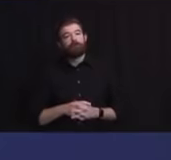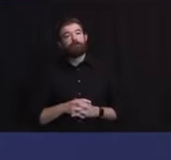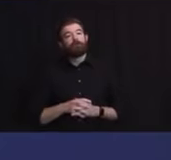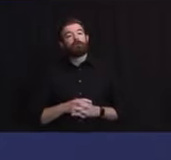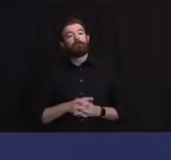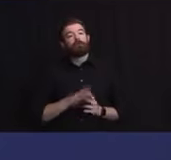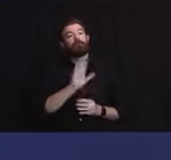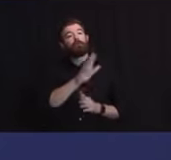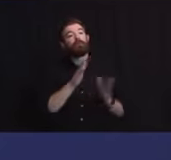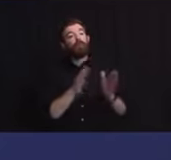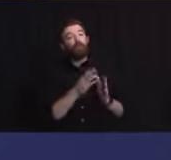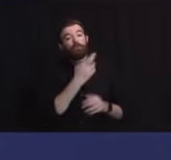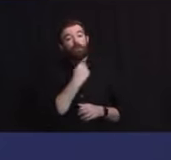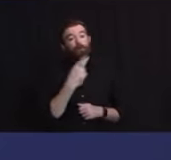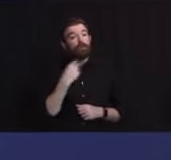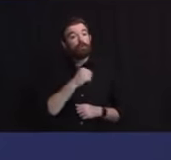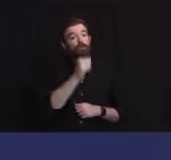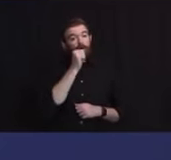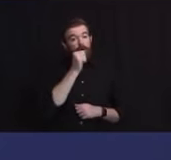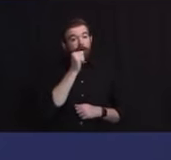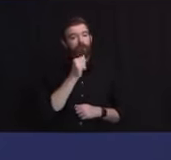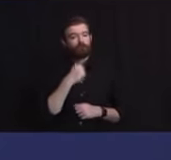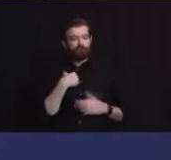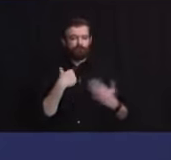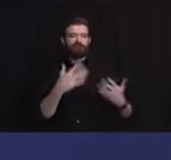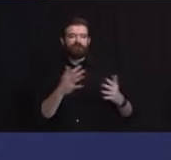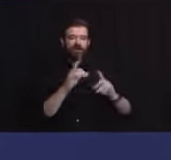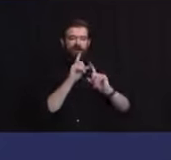and bars, I think I've answered this with Daniel. I mean,